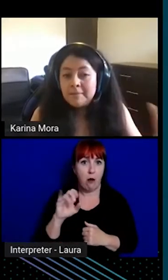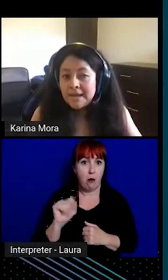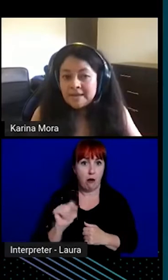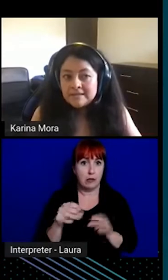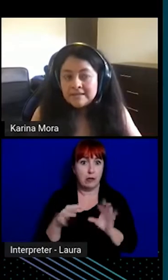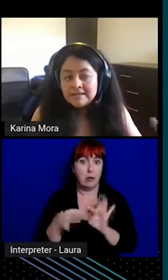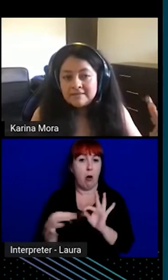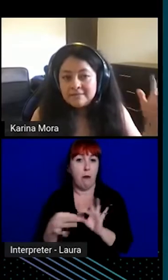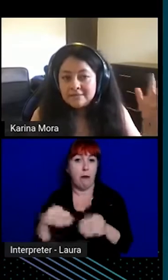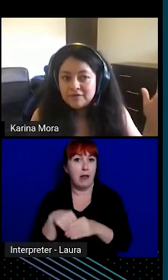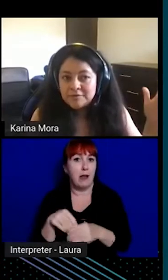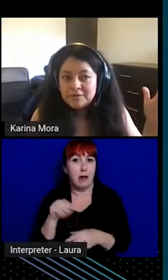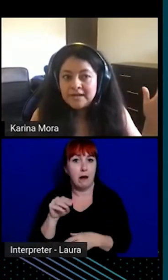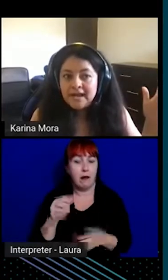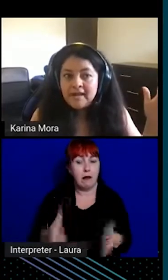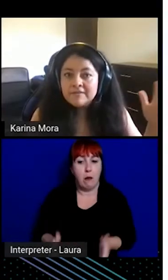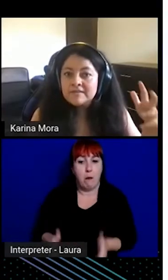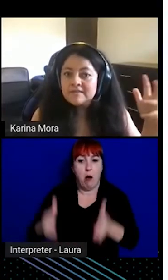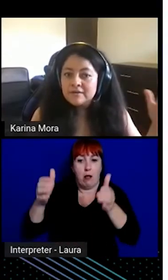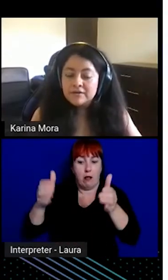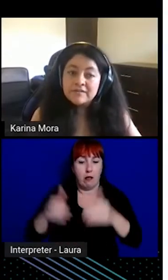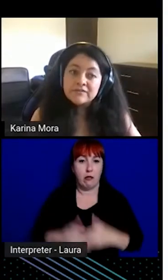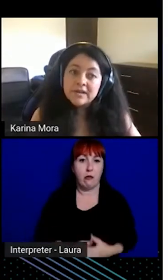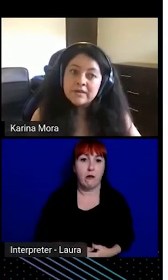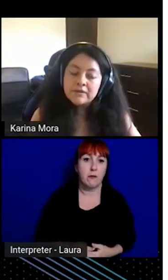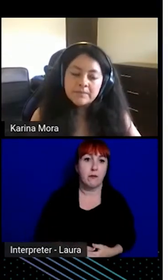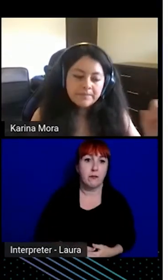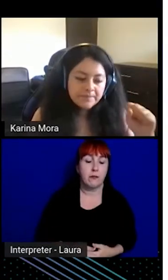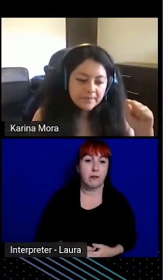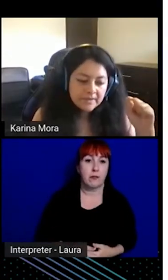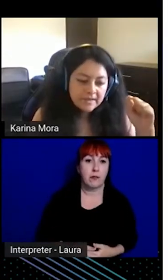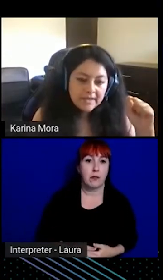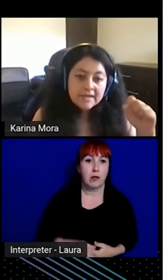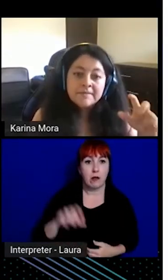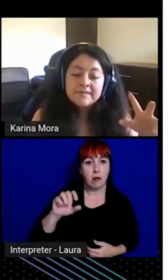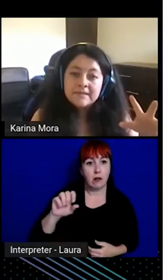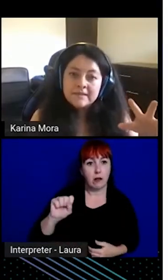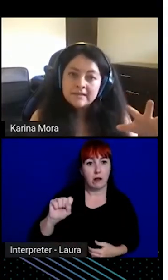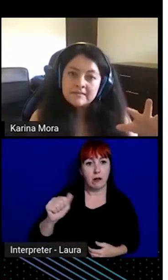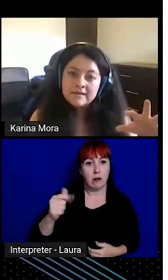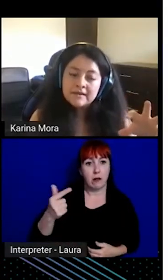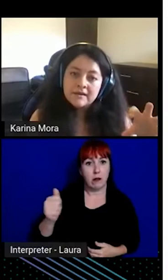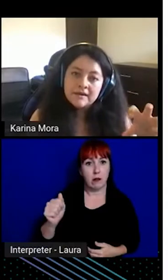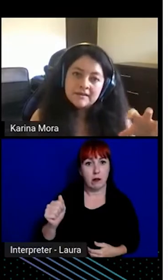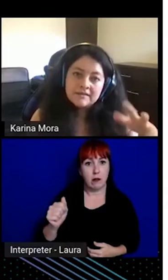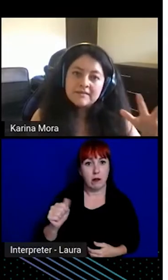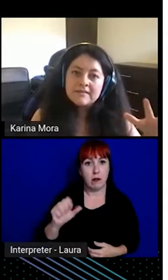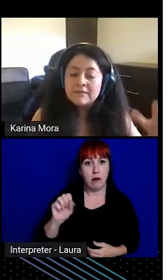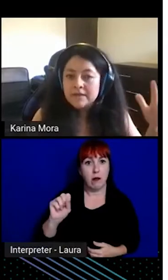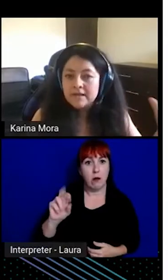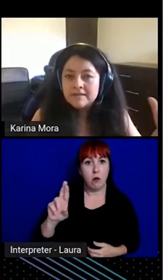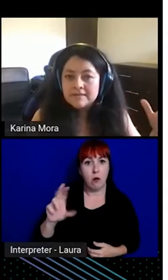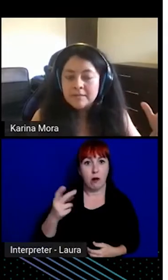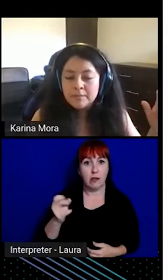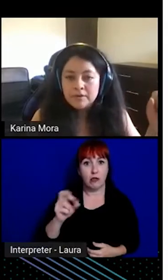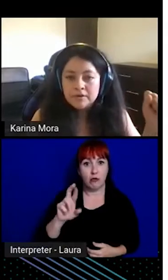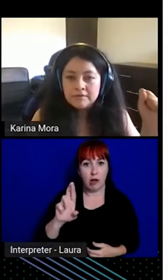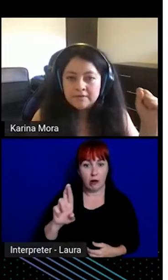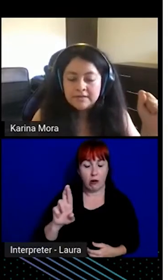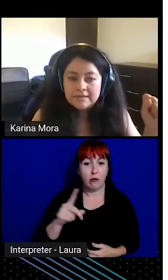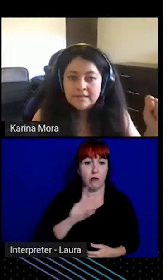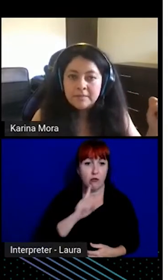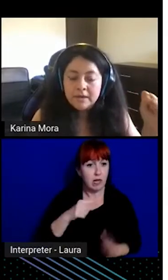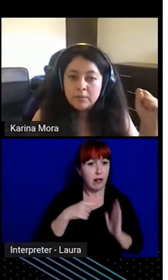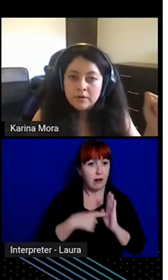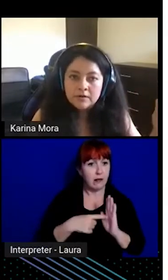And for applying this, the first option I have is the Saga orchestrator. I have seen this. This is a real example